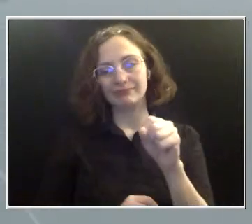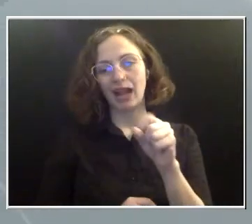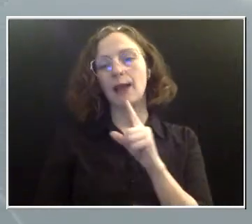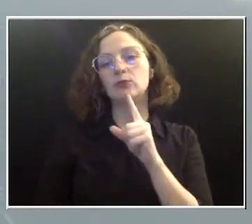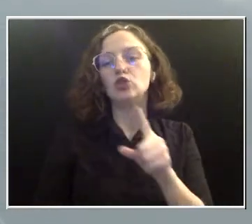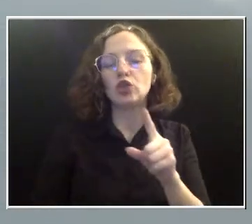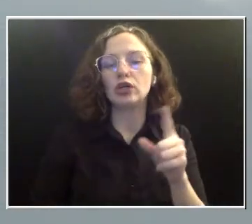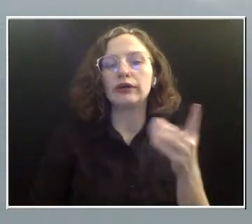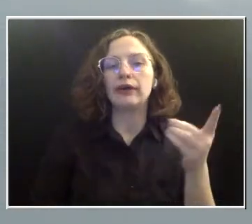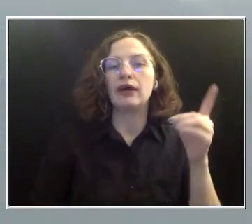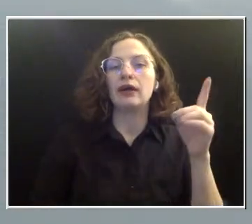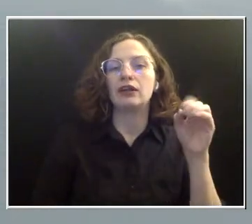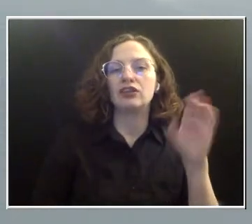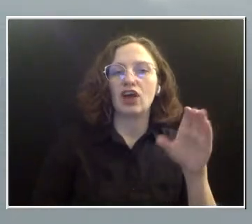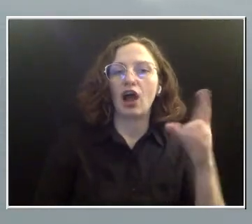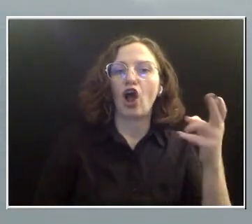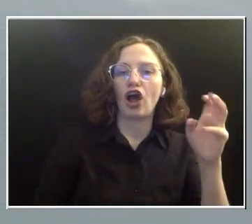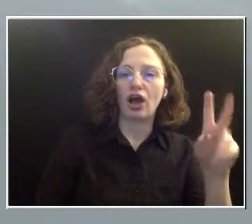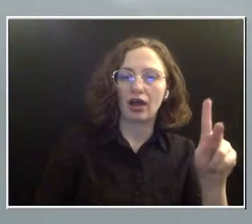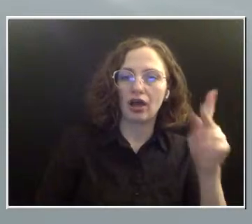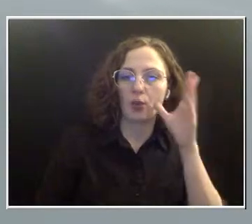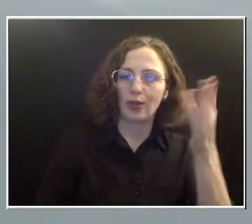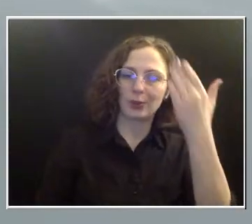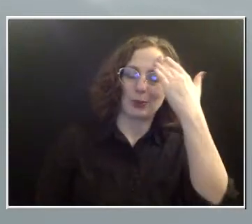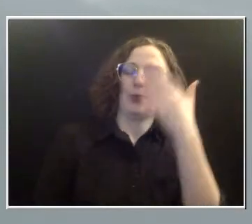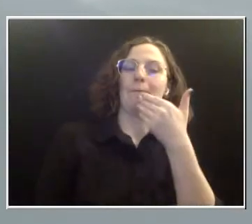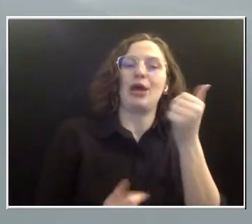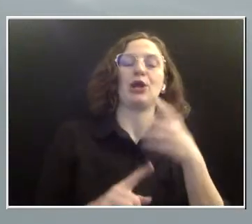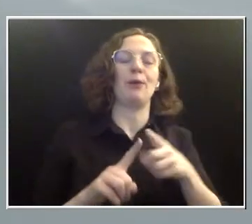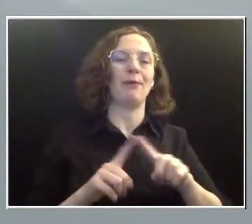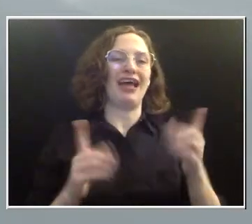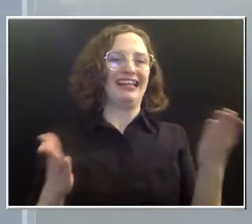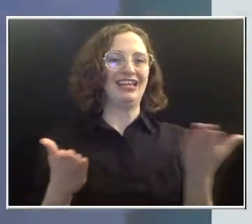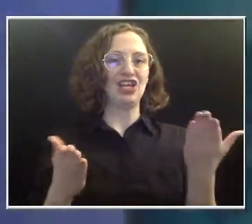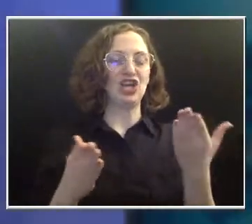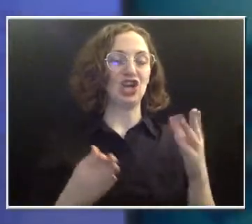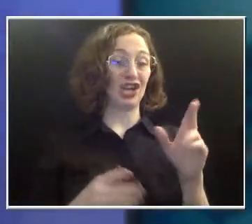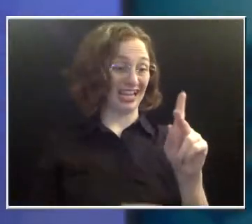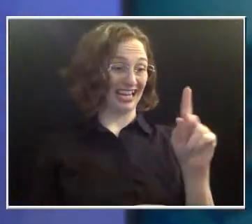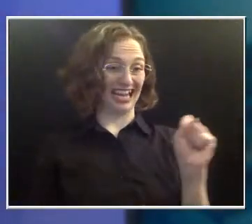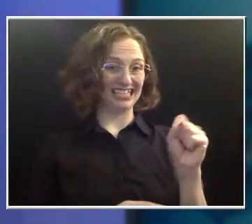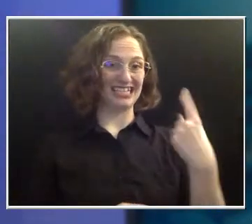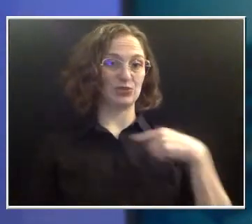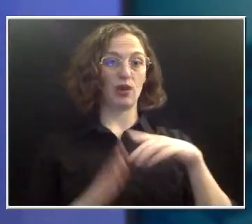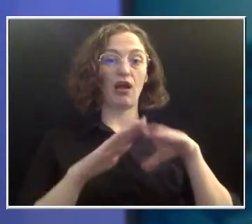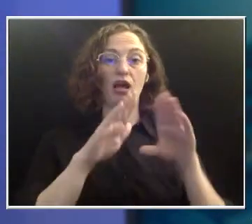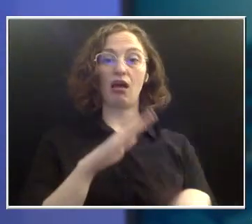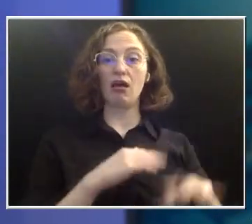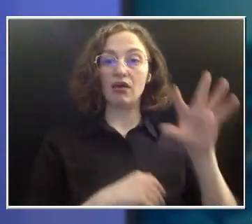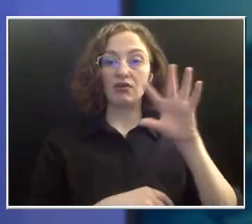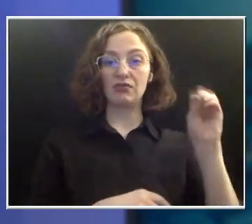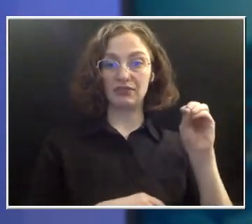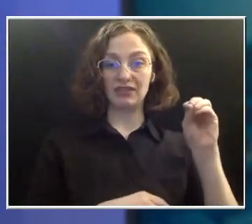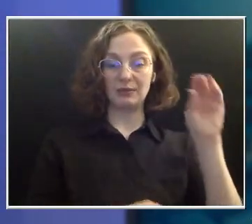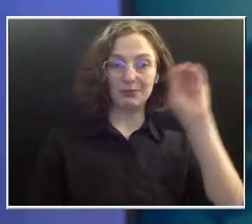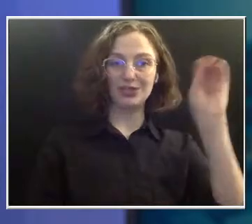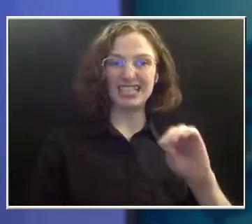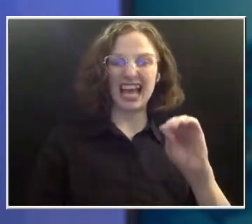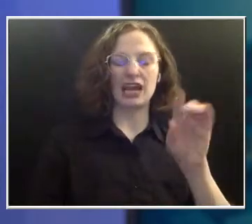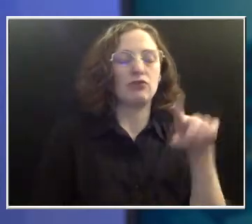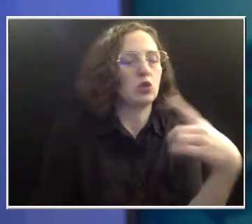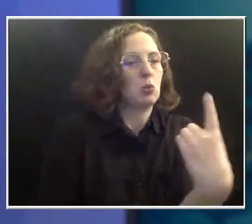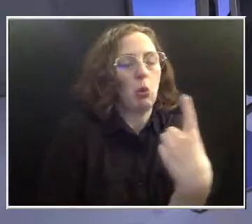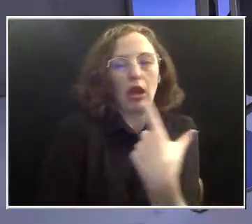mean, I think in Kansas, we're under 50% of even getting 1 shot in Kansas. So we're doing better as a country. We need to do better